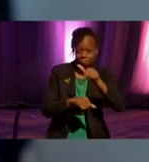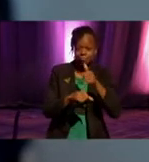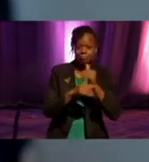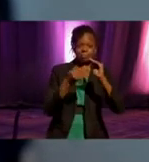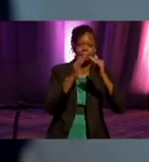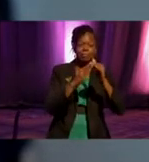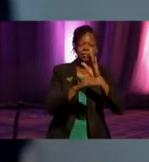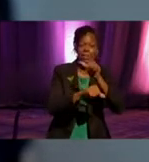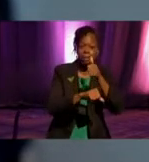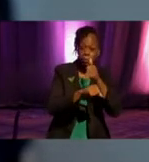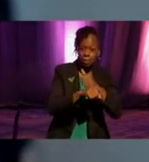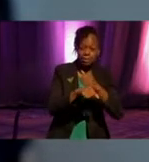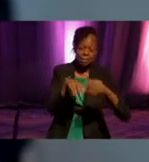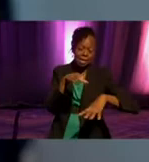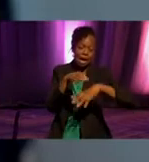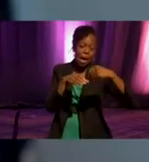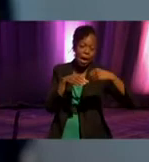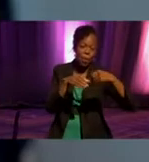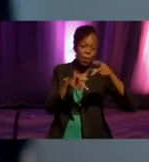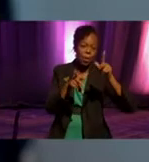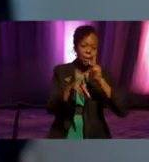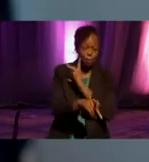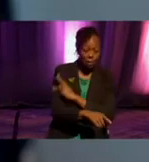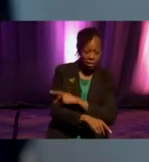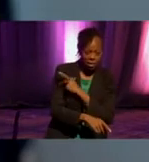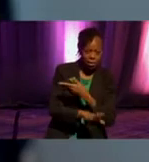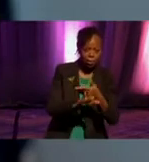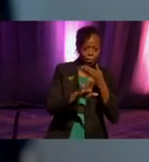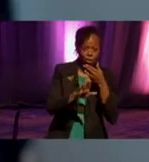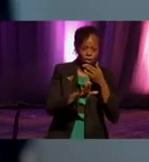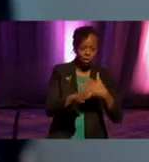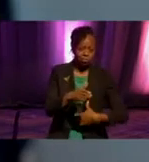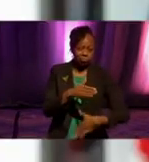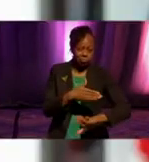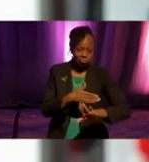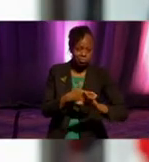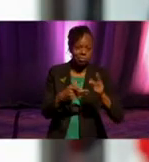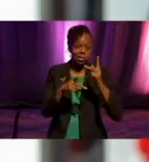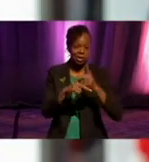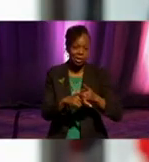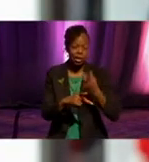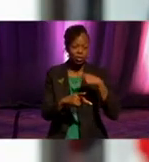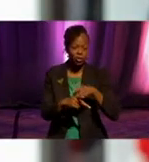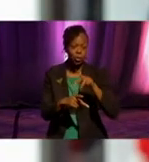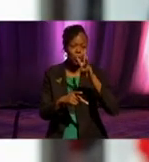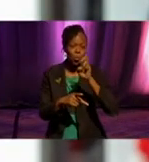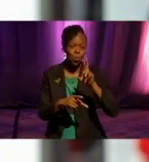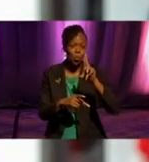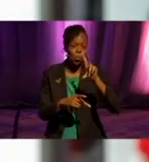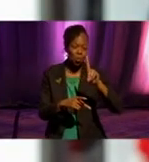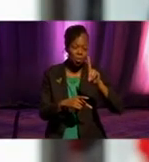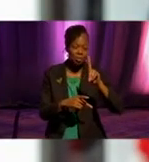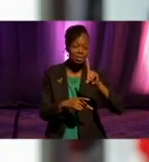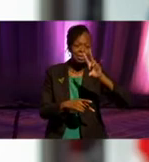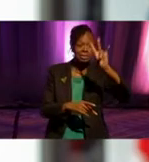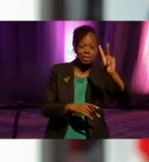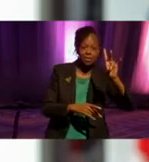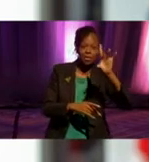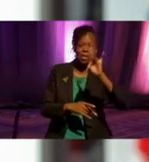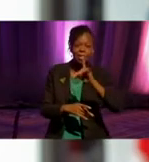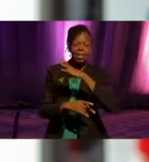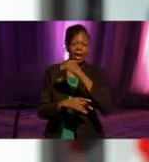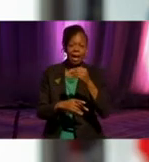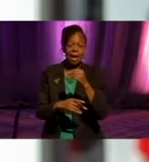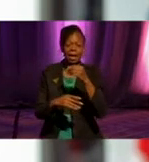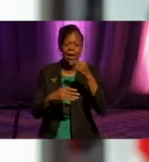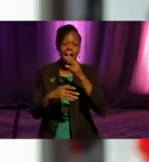outpatient prenatal care providers for district residents living in Wards 7 and 8 to the city's hospital-based labor and delivery programs for